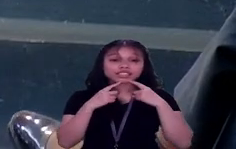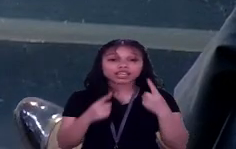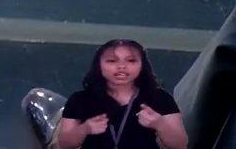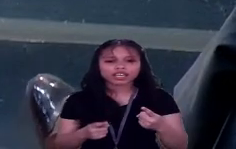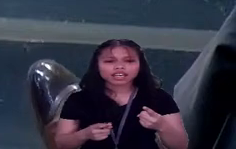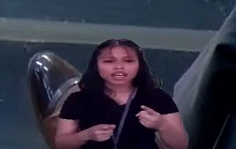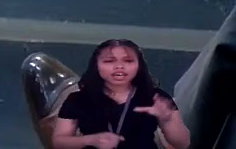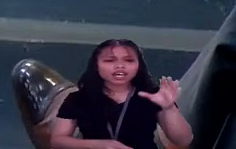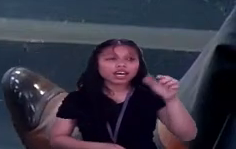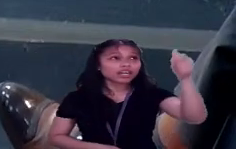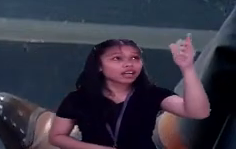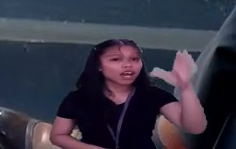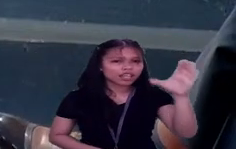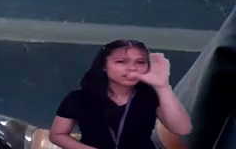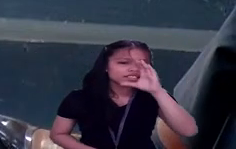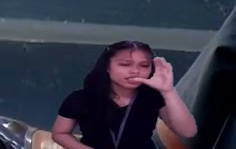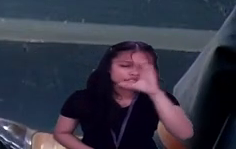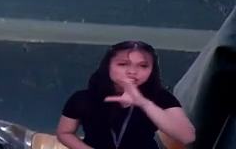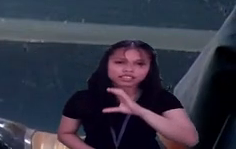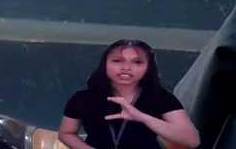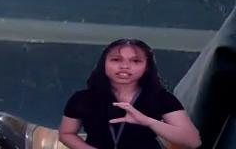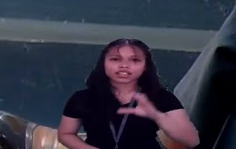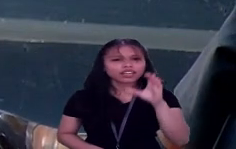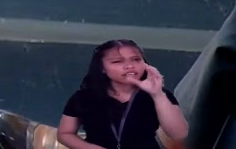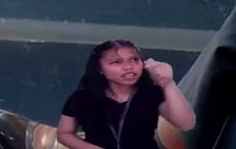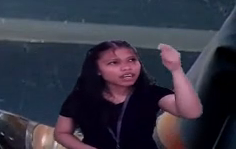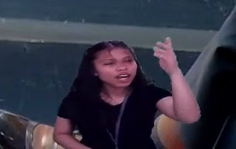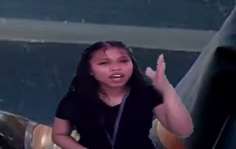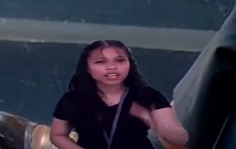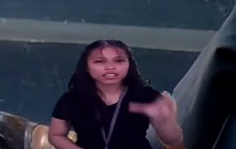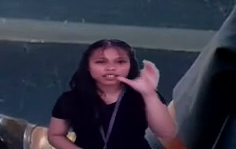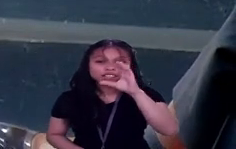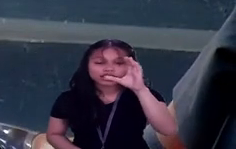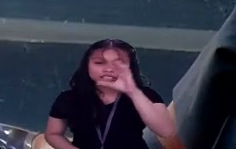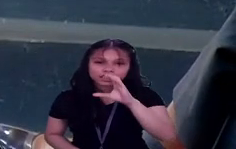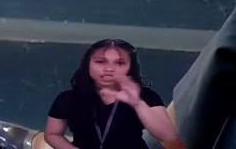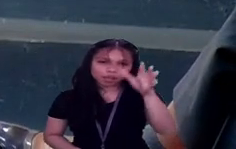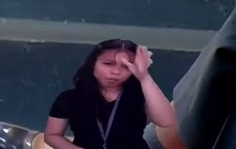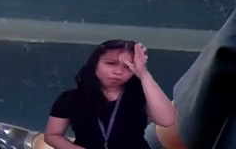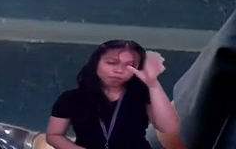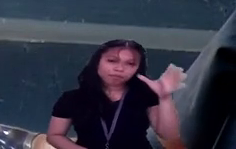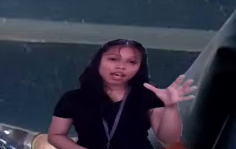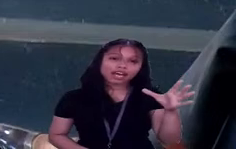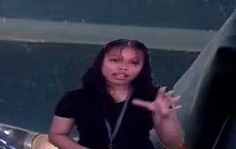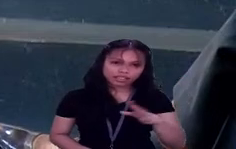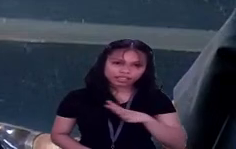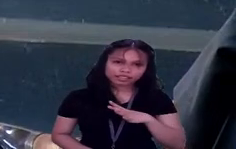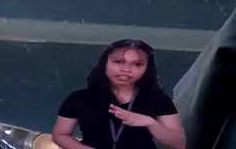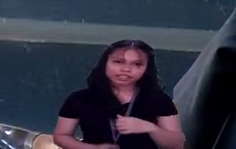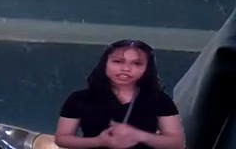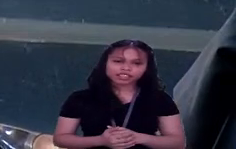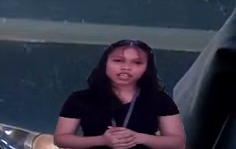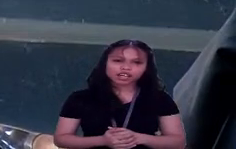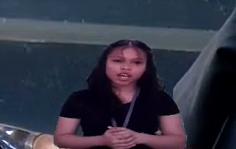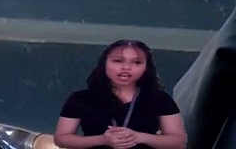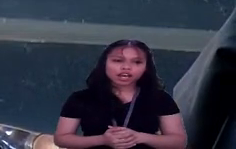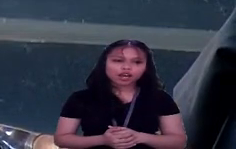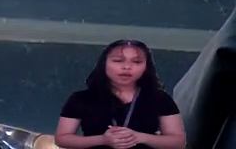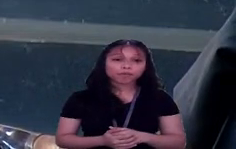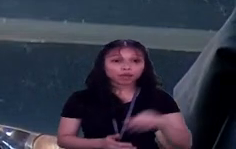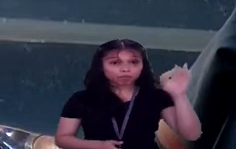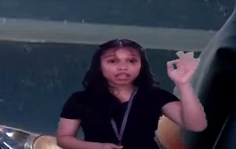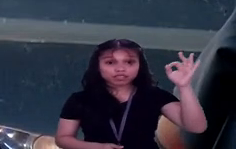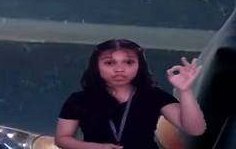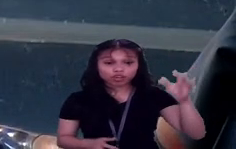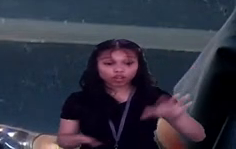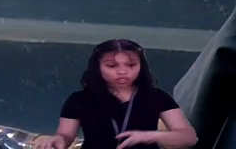man that will help missionary Freddy Arellano, our first missionary to Australia. He is suffering with meningitis